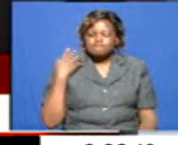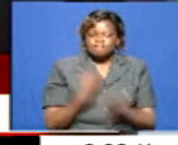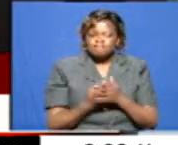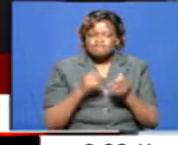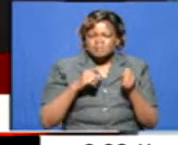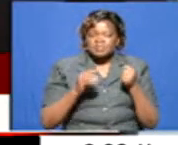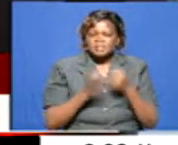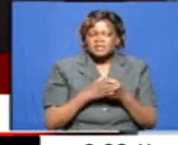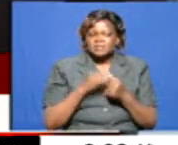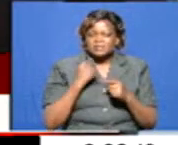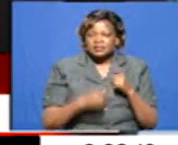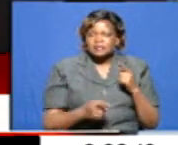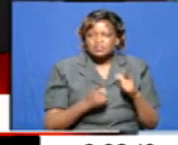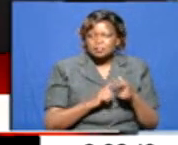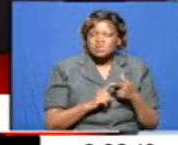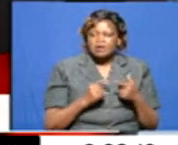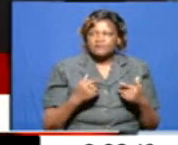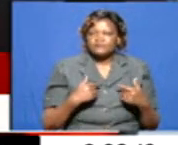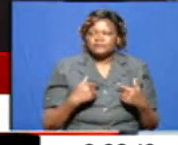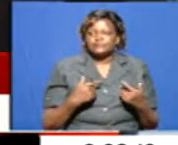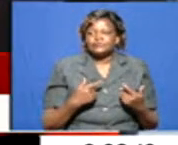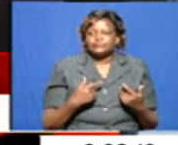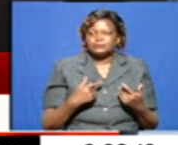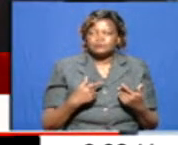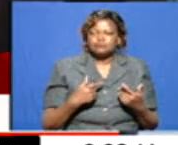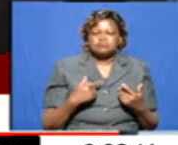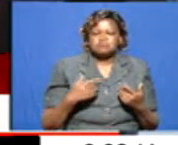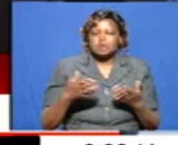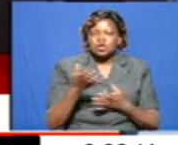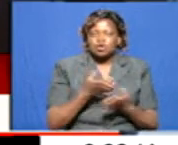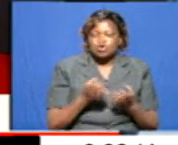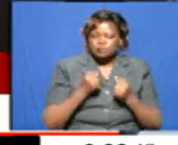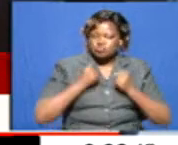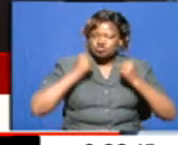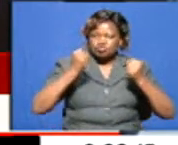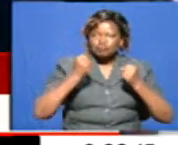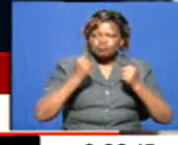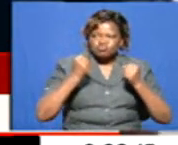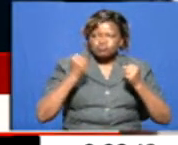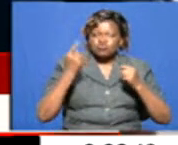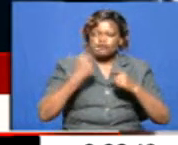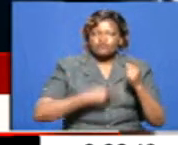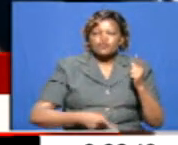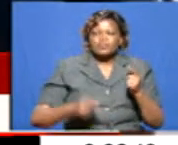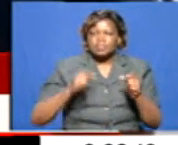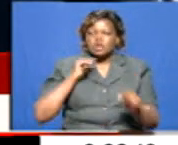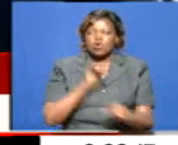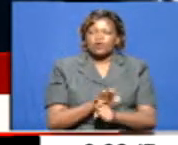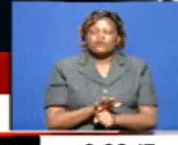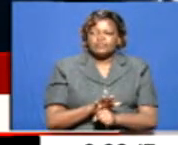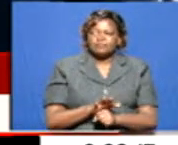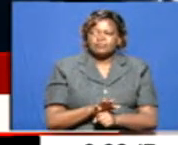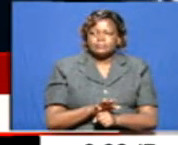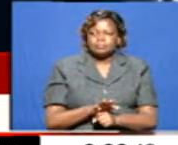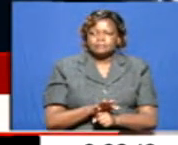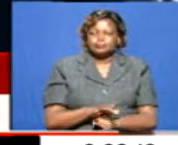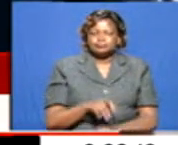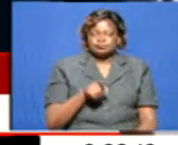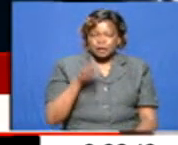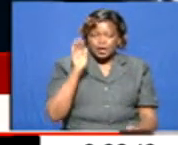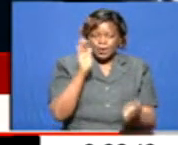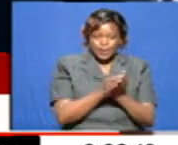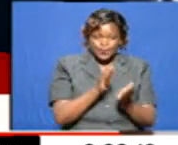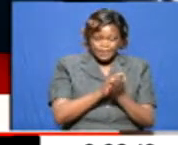year, underlining the Rwandan economy's strong rebound from the COVID-19 pandemic shocks. Bank of Kigali Group, whose shares